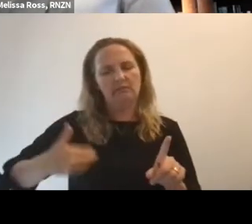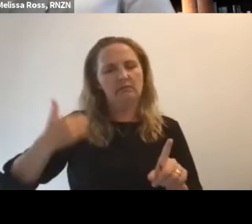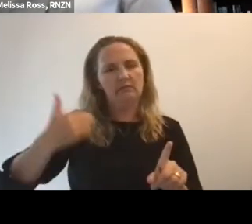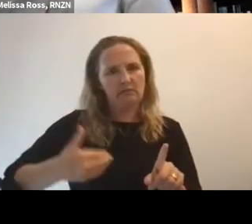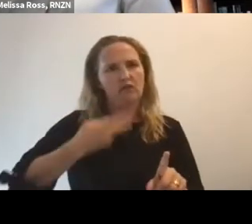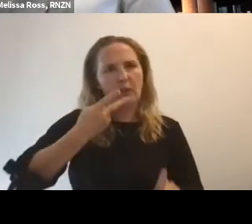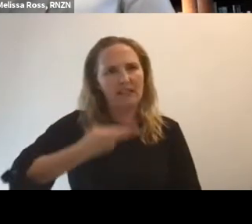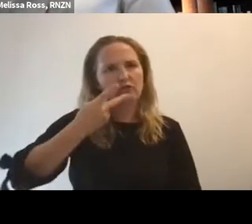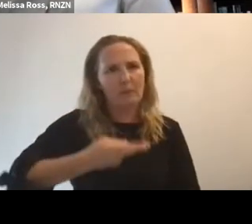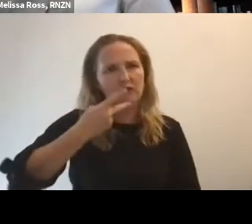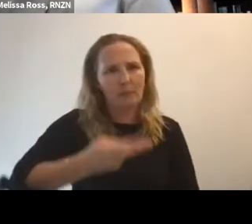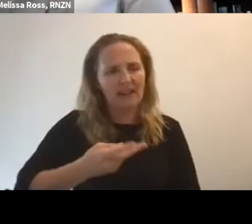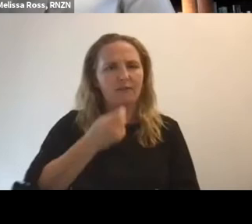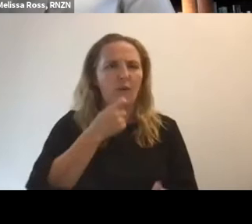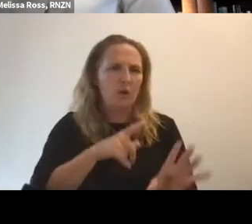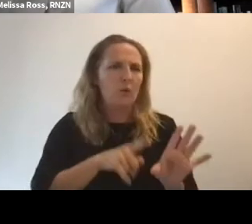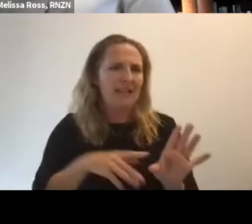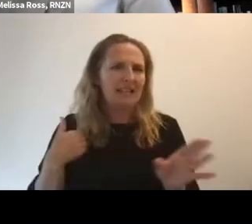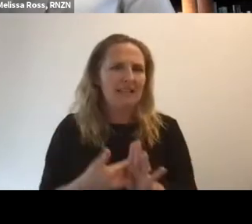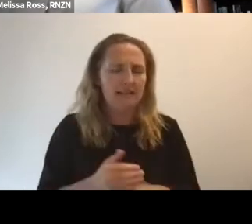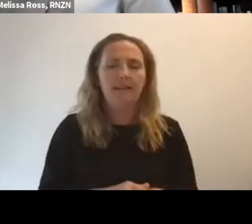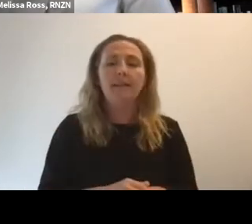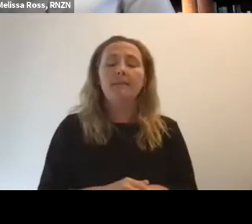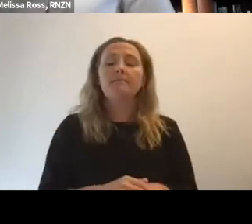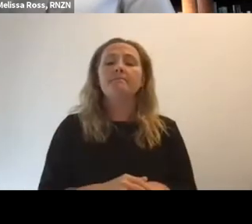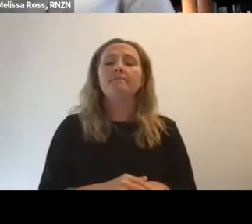think, and hopefully this might come up at some stage